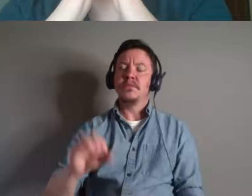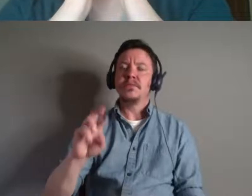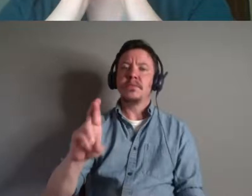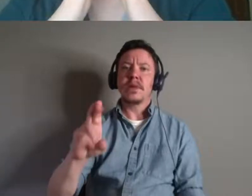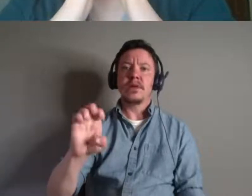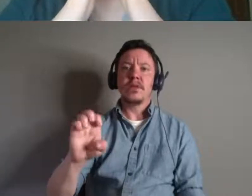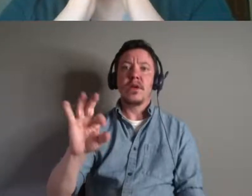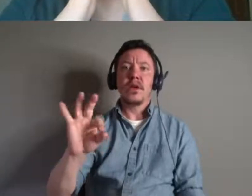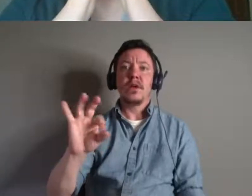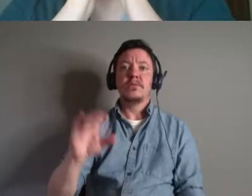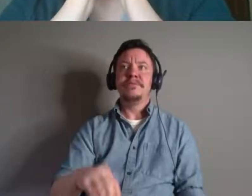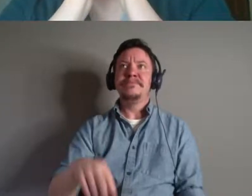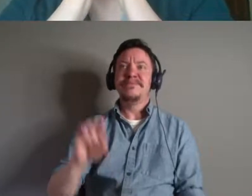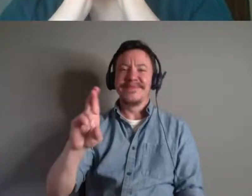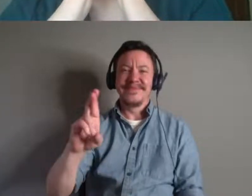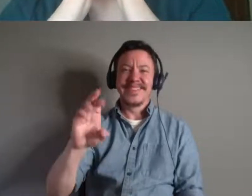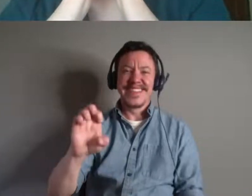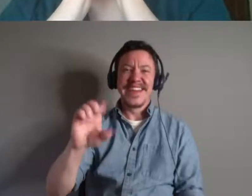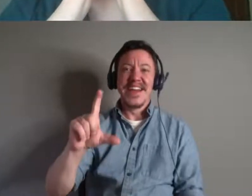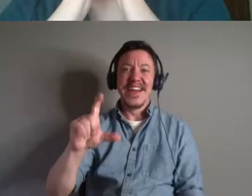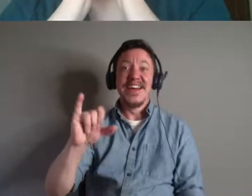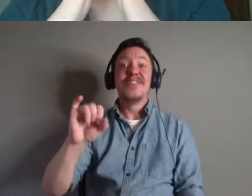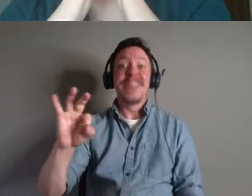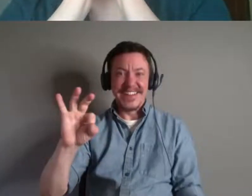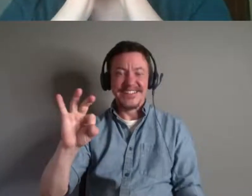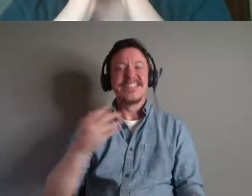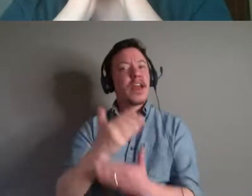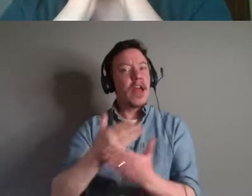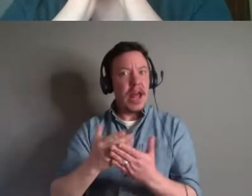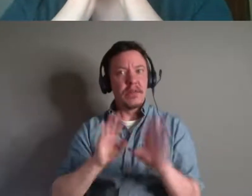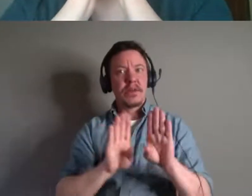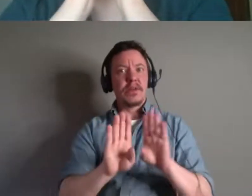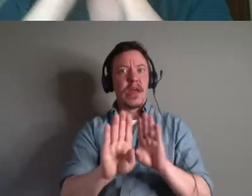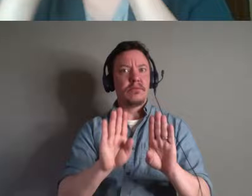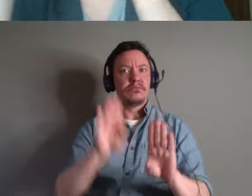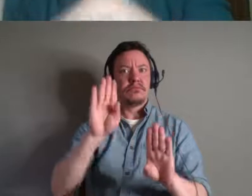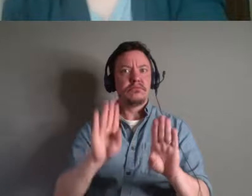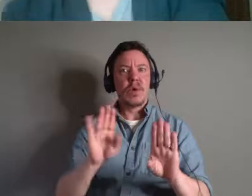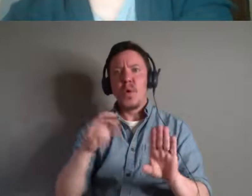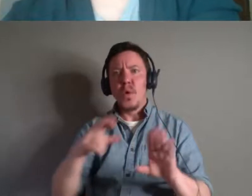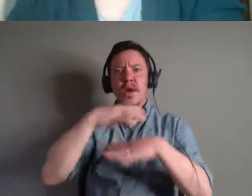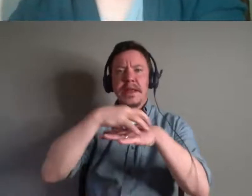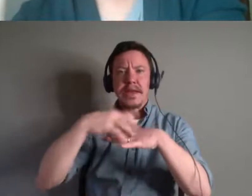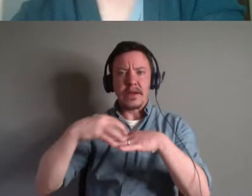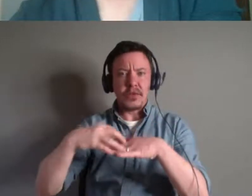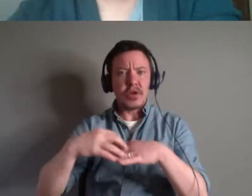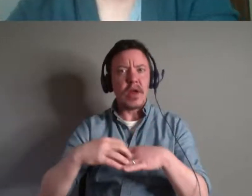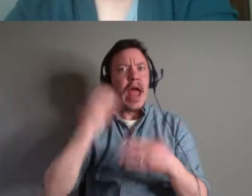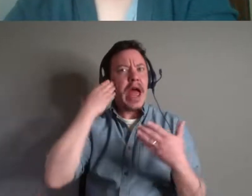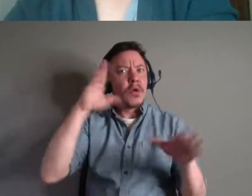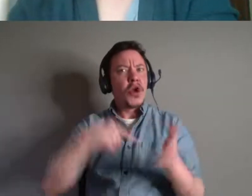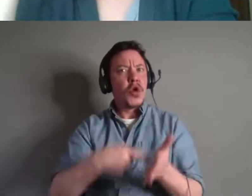That is also something that's being discussed. I don't know what the criteria looks like because the wall is also